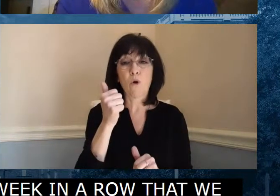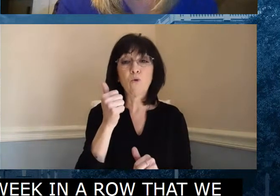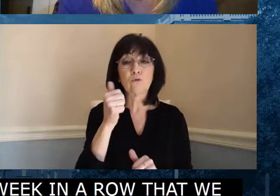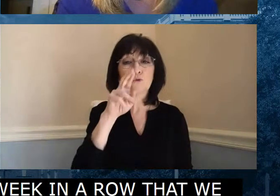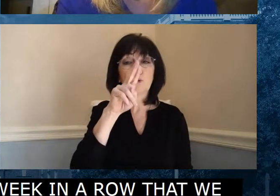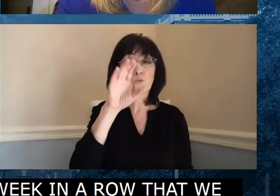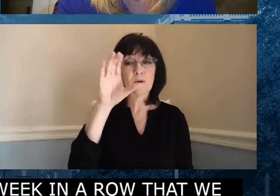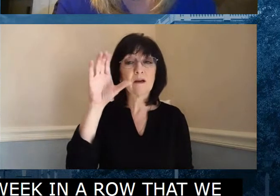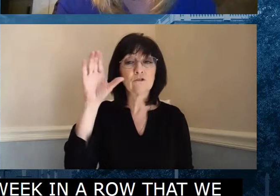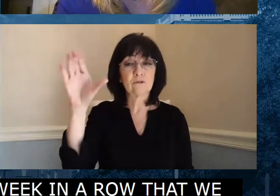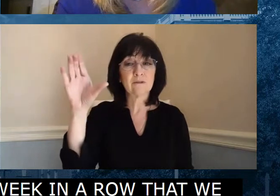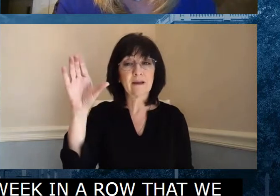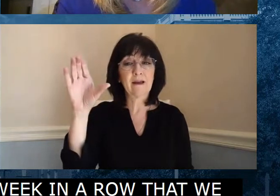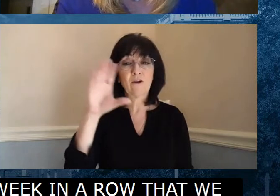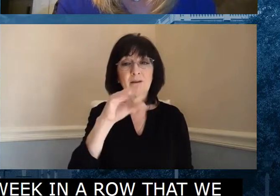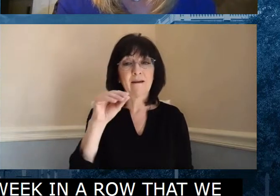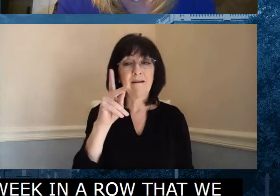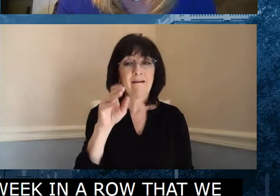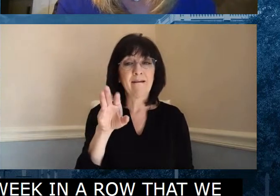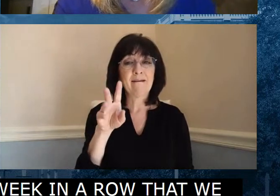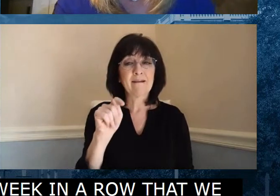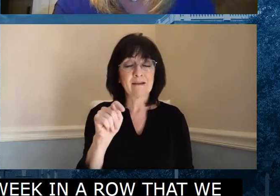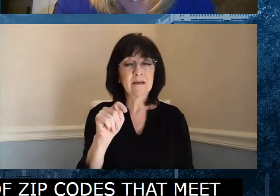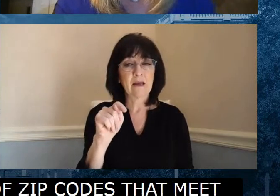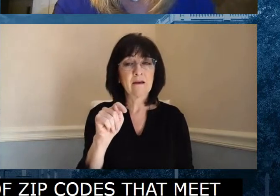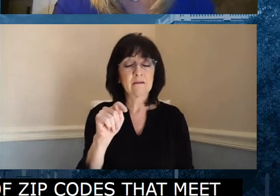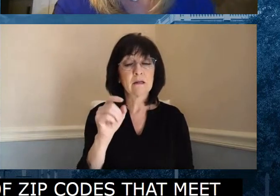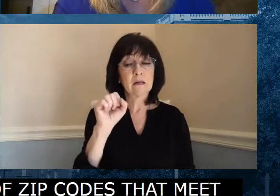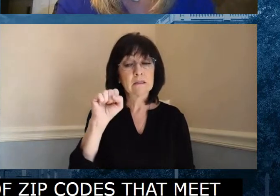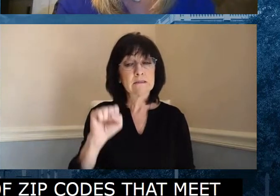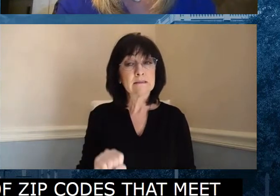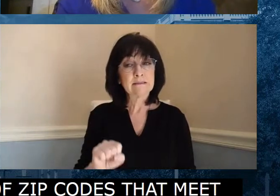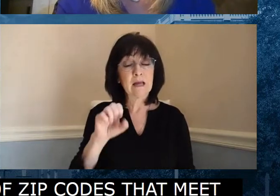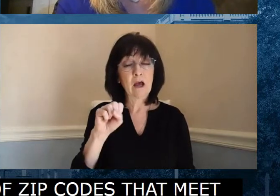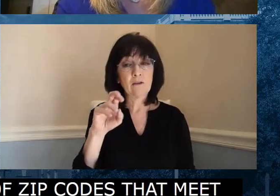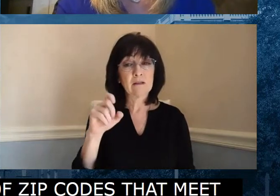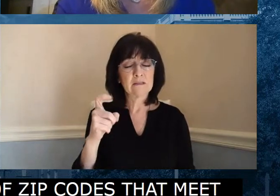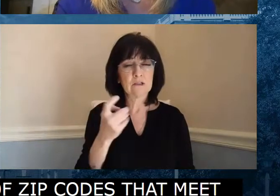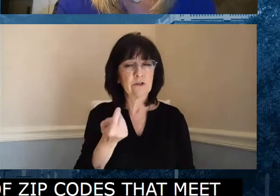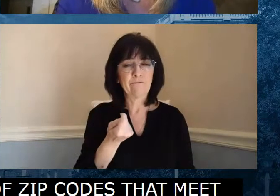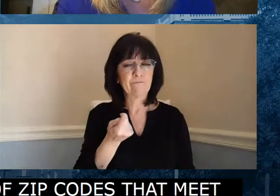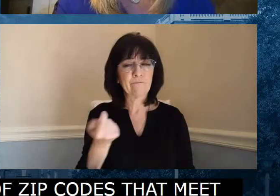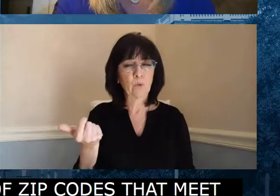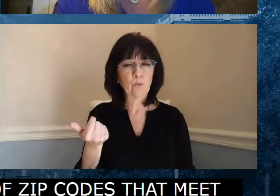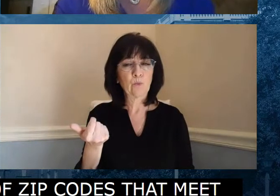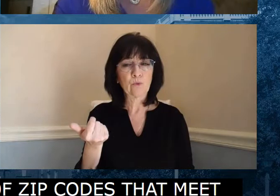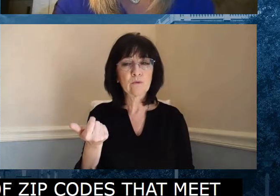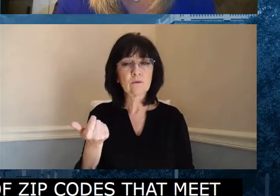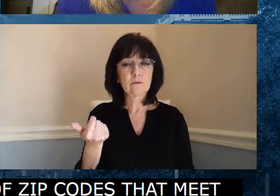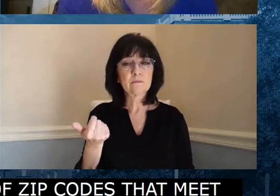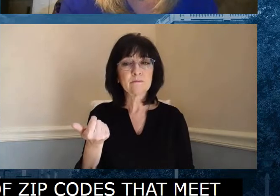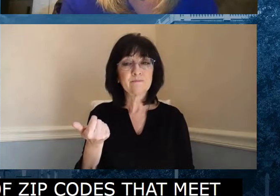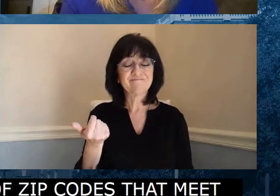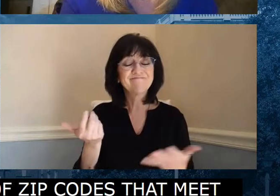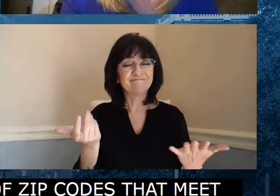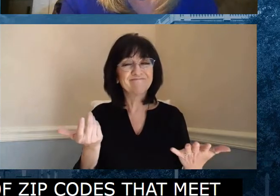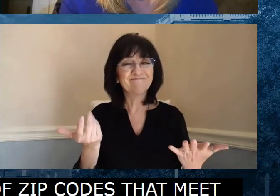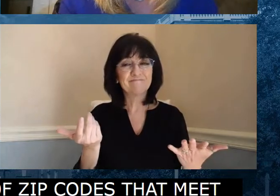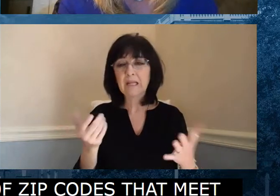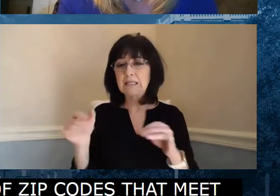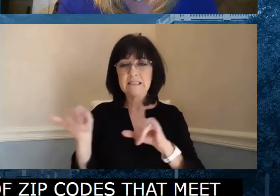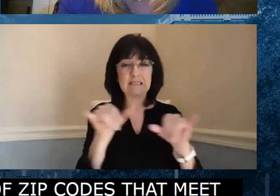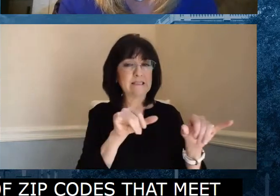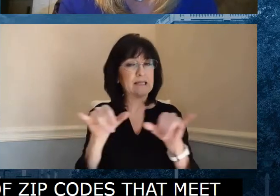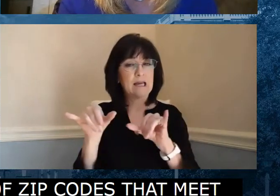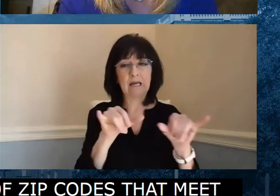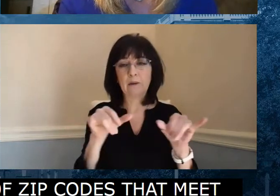still, with a few in Sussex. And this is consistent with what we're seeing as far as our case rates in the